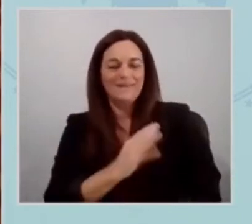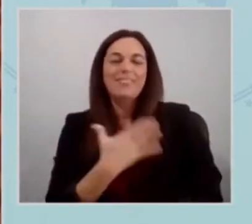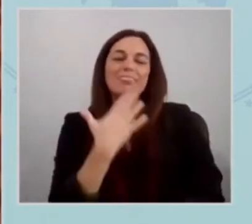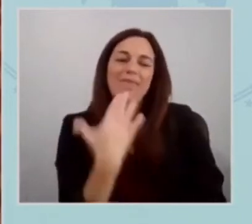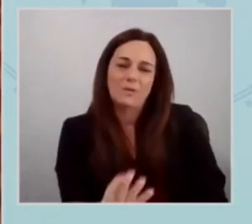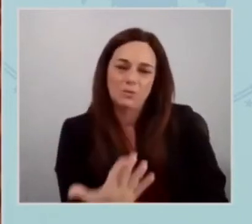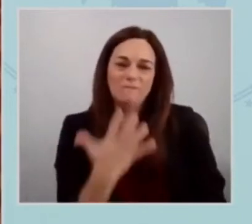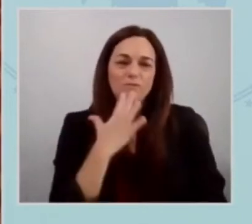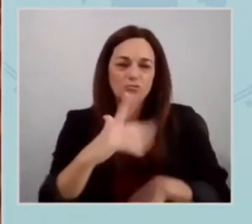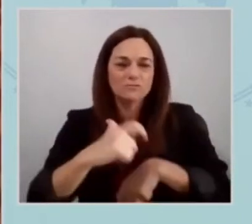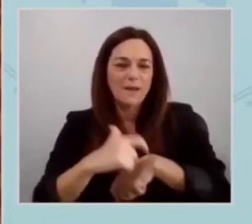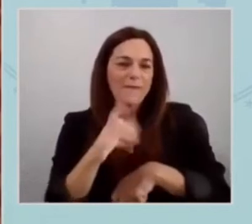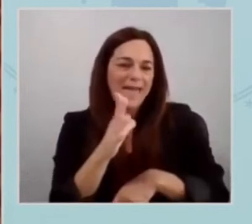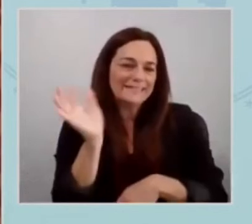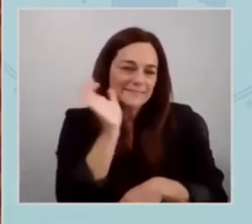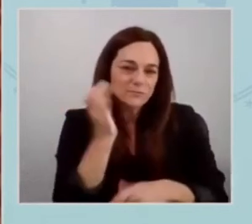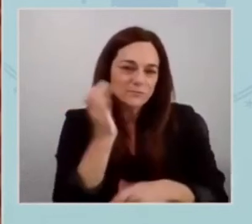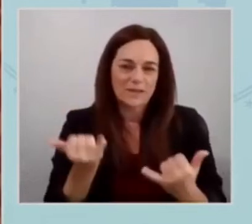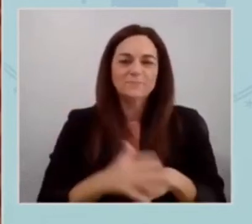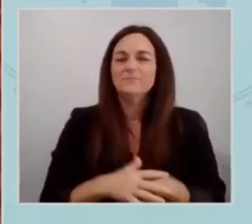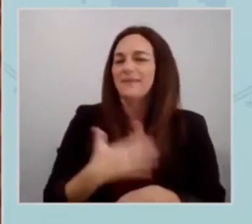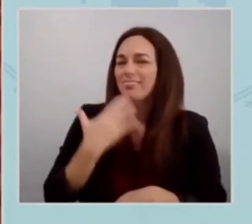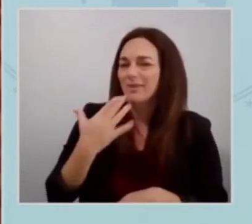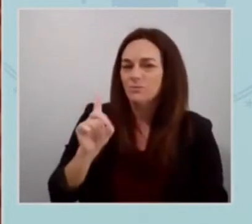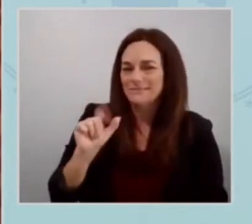say that. I want to be able to do that for my staff.